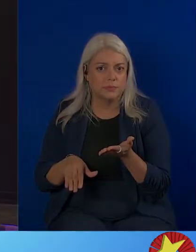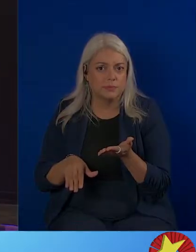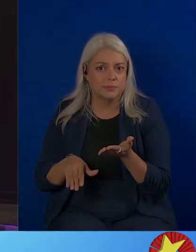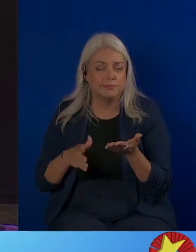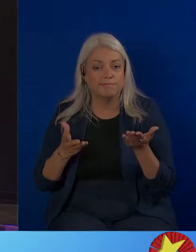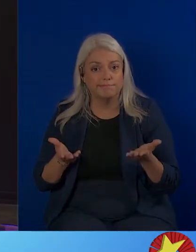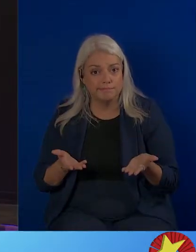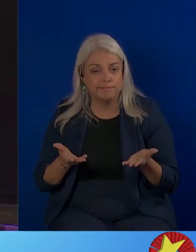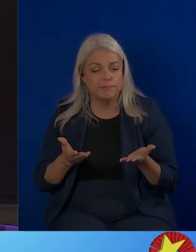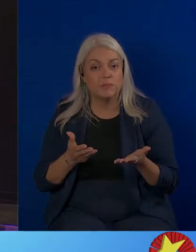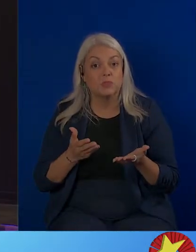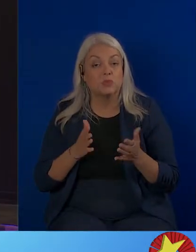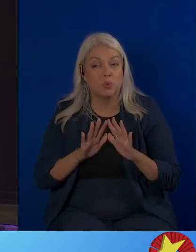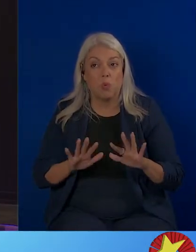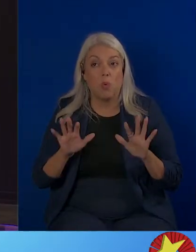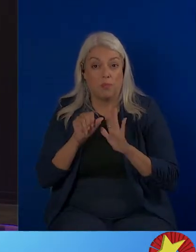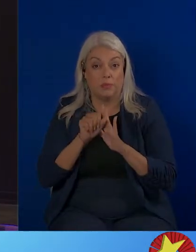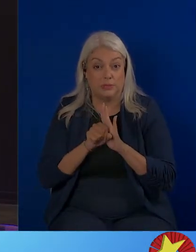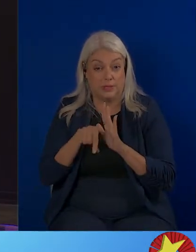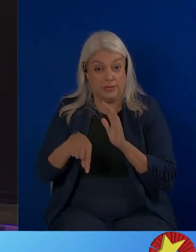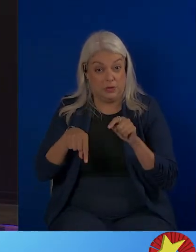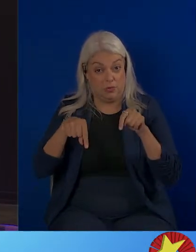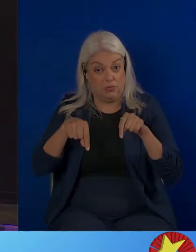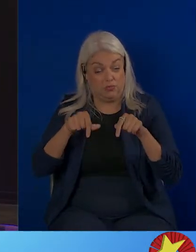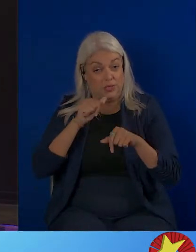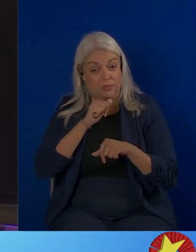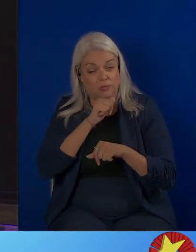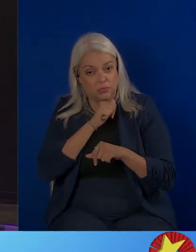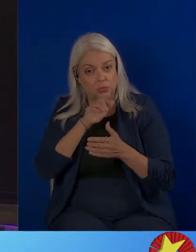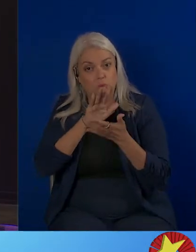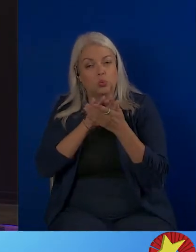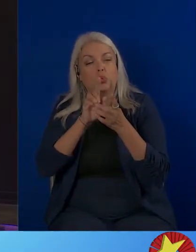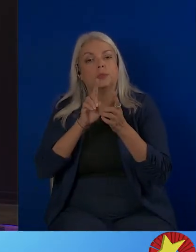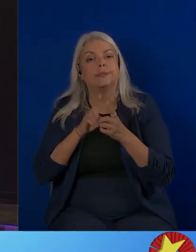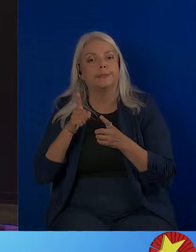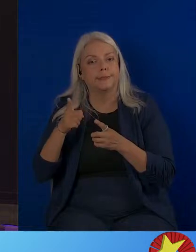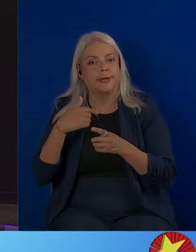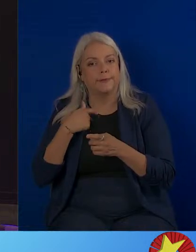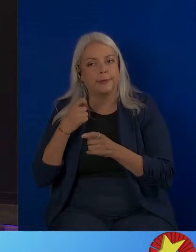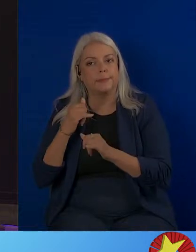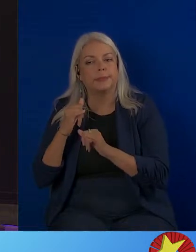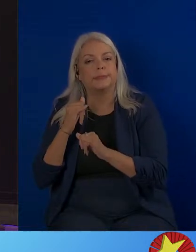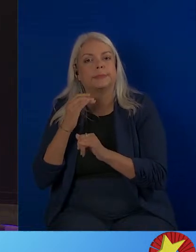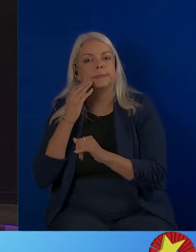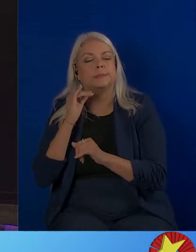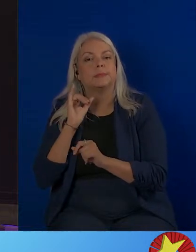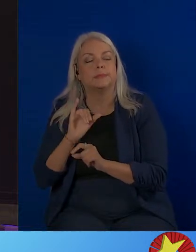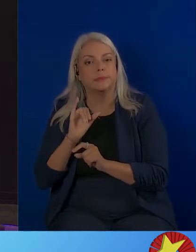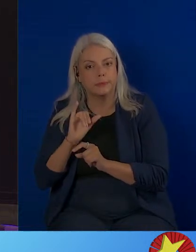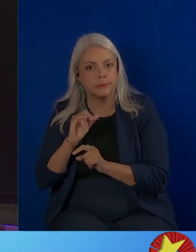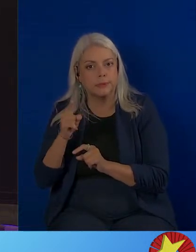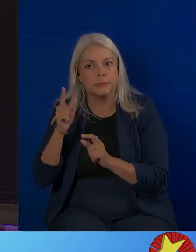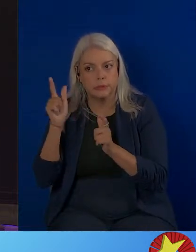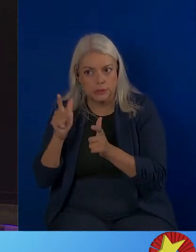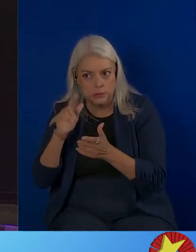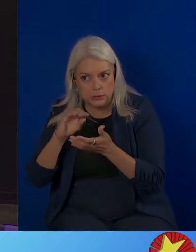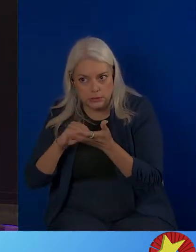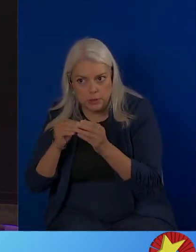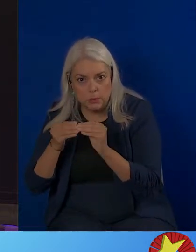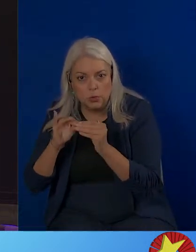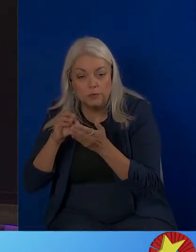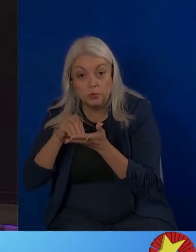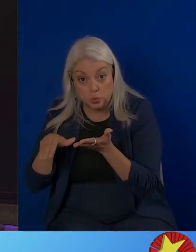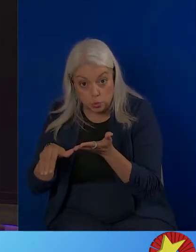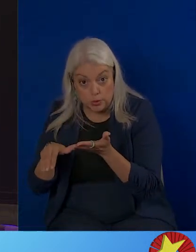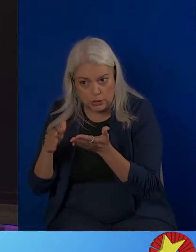So all over the state of Arizona, school districts are starting to close their elementary schools because they don't have